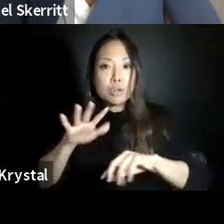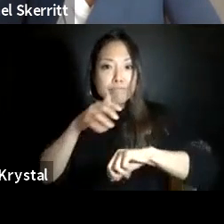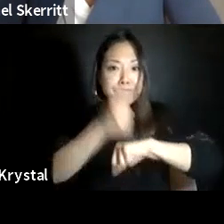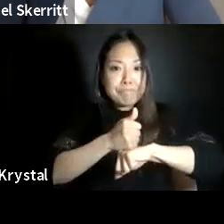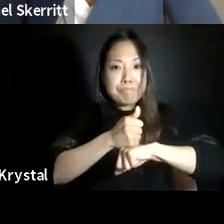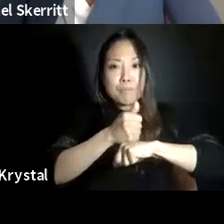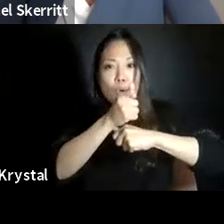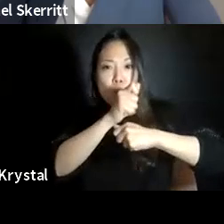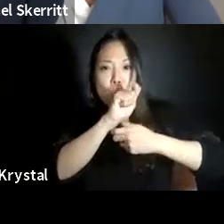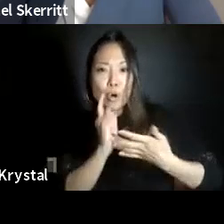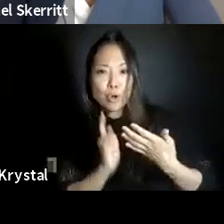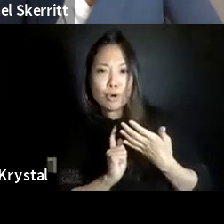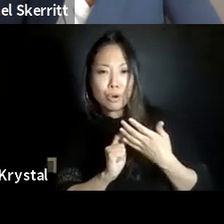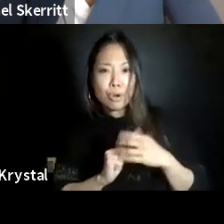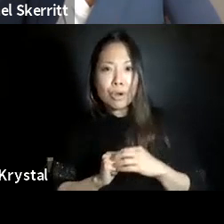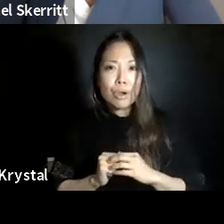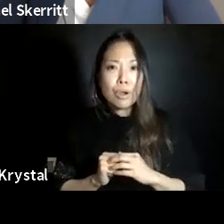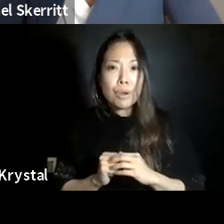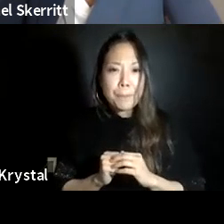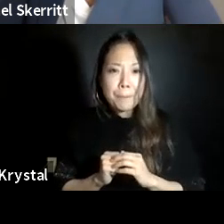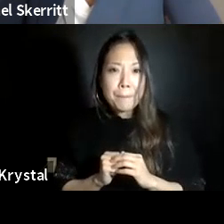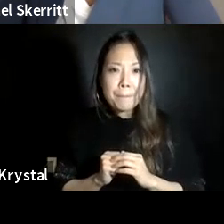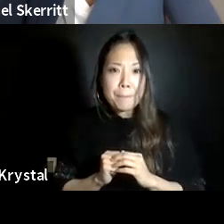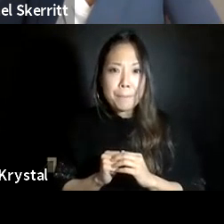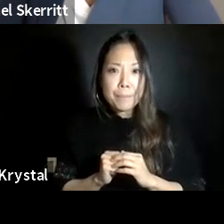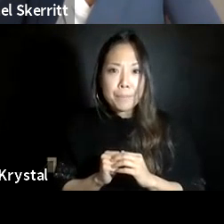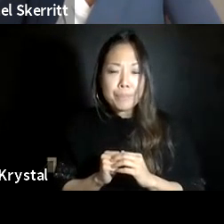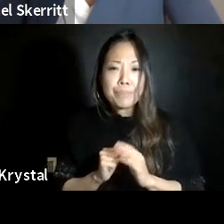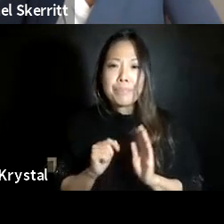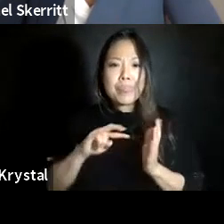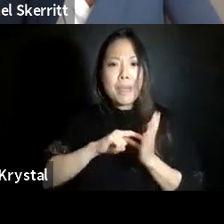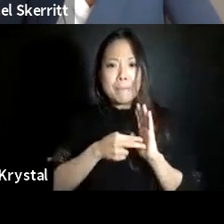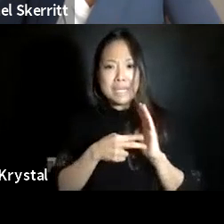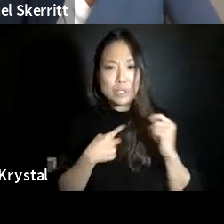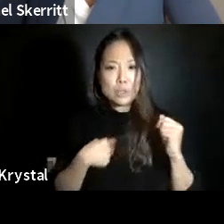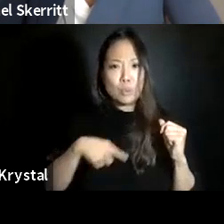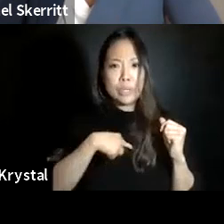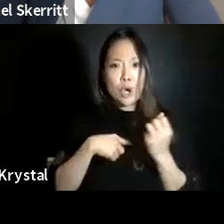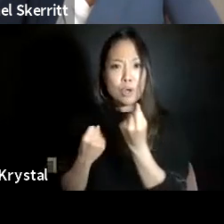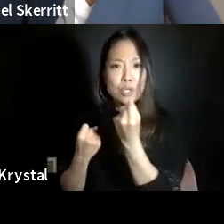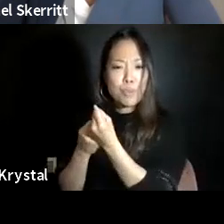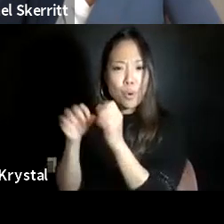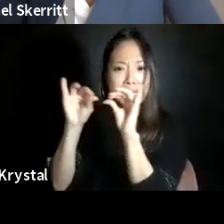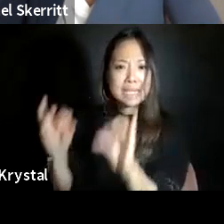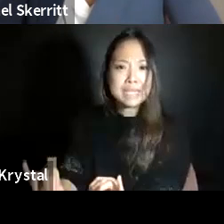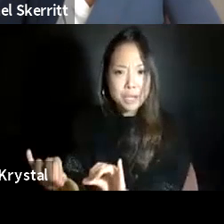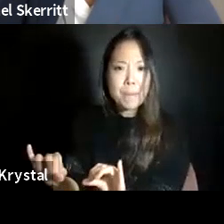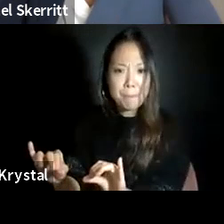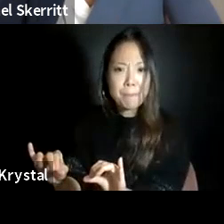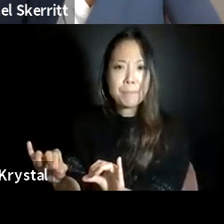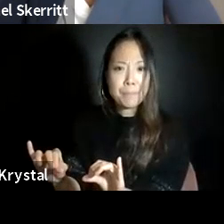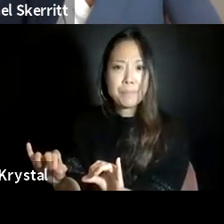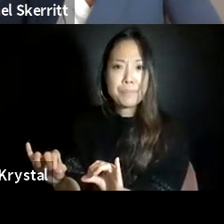what are we doing here? We're supporting a system that last year we